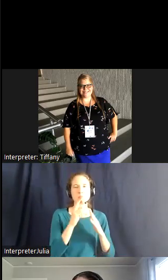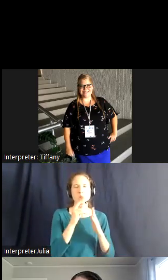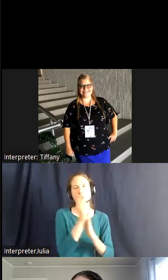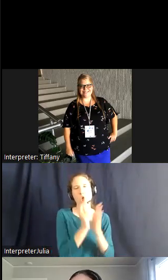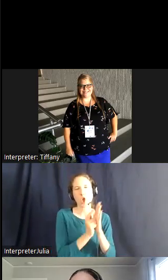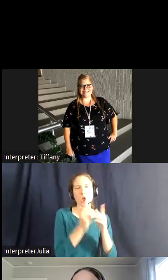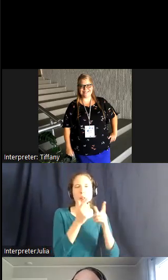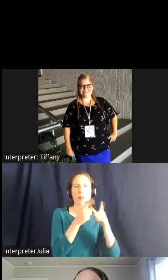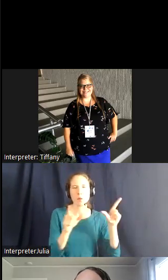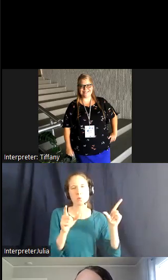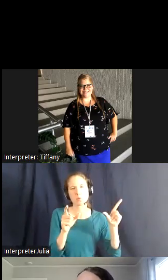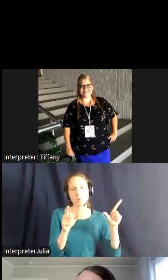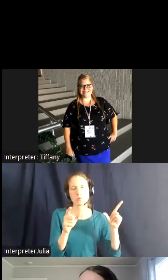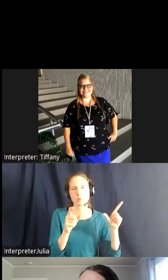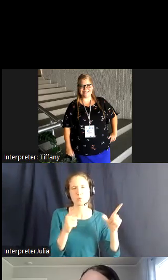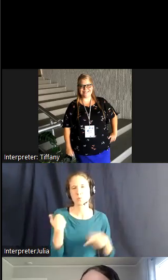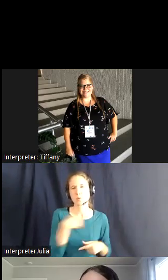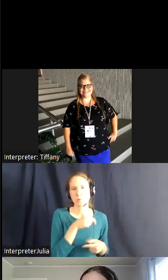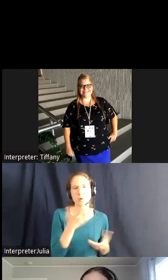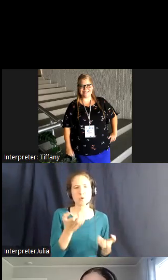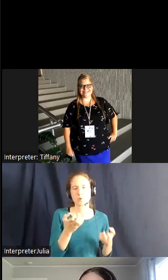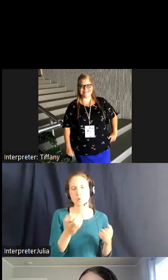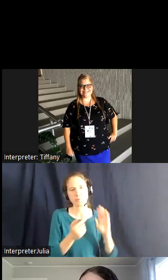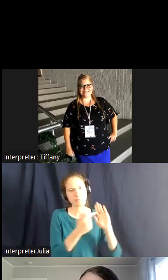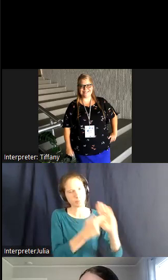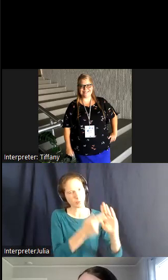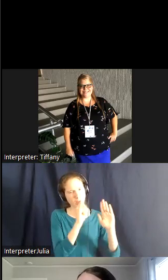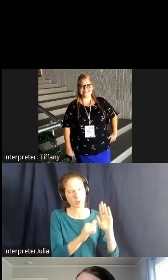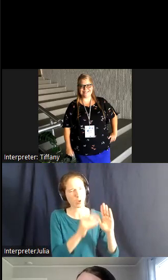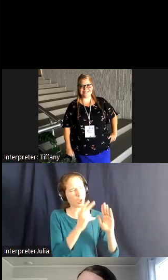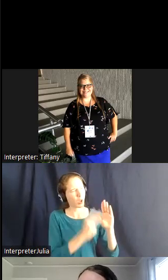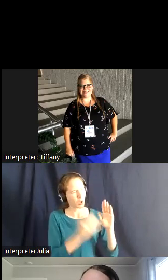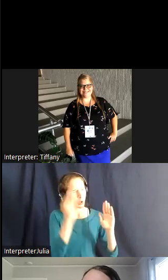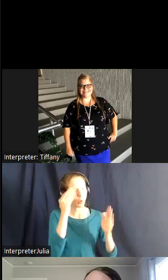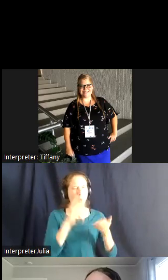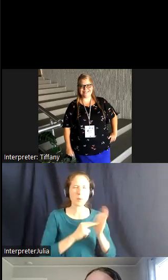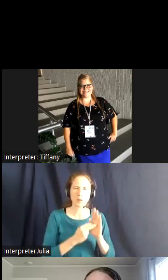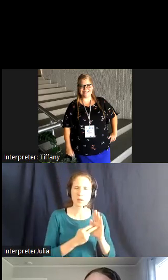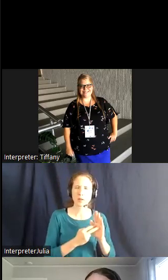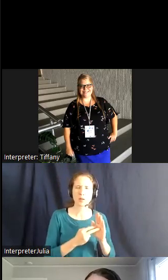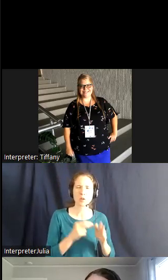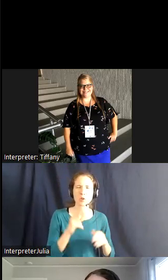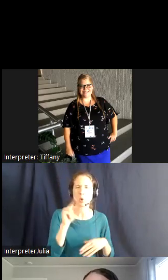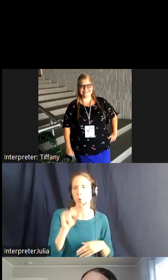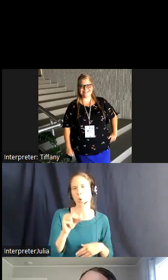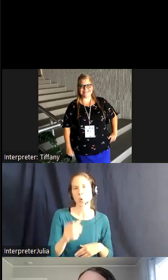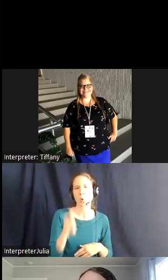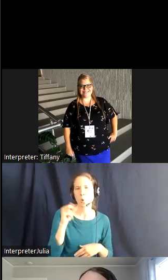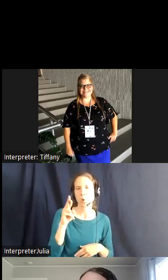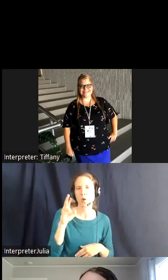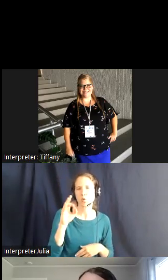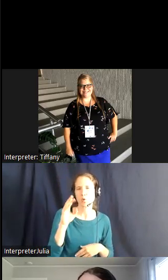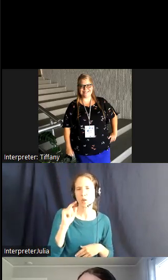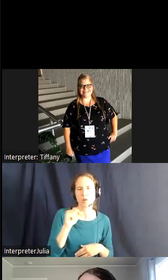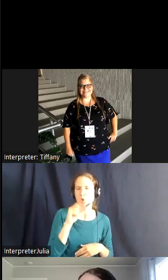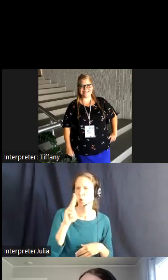kind of put this out there first so that we know what we're talking about when we're talking about this no refusal. So unless the individual exceeds the